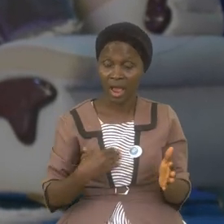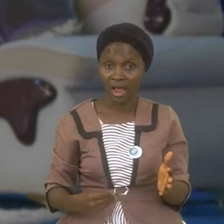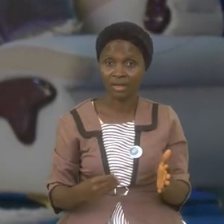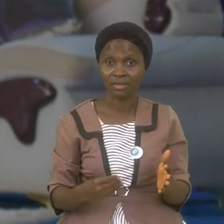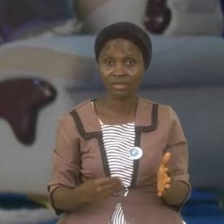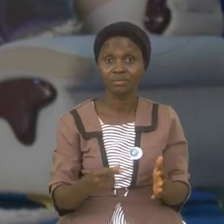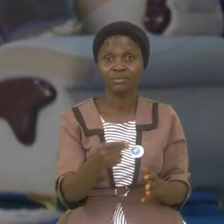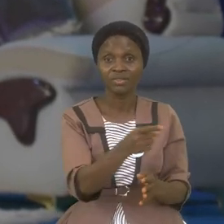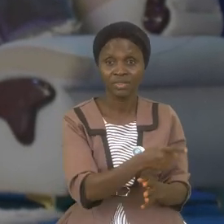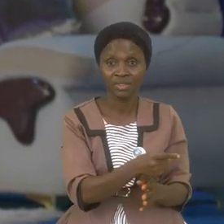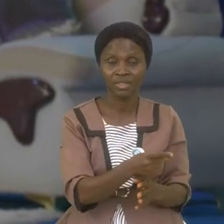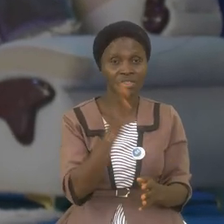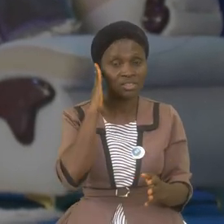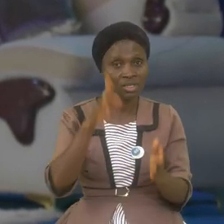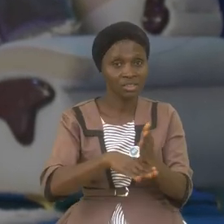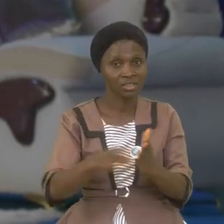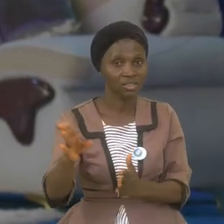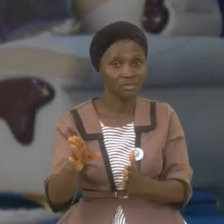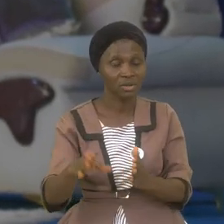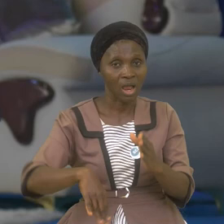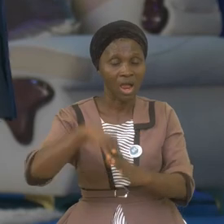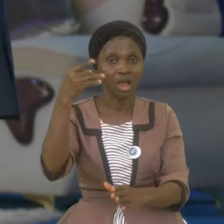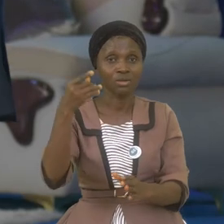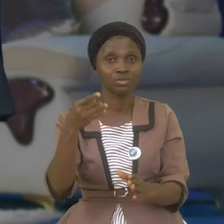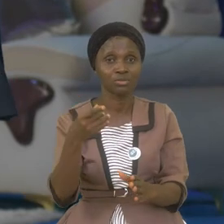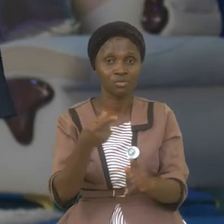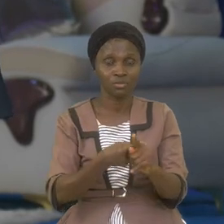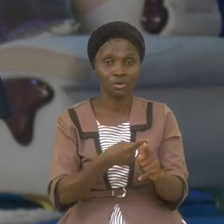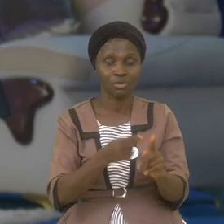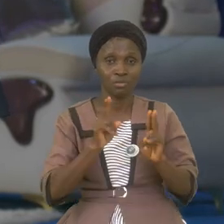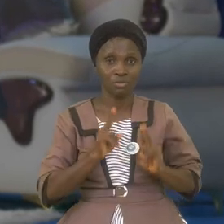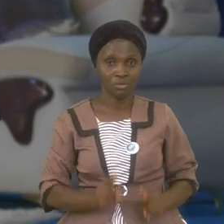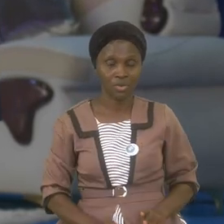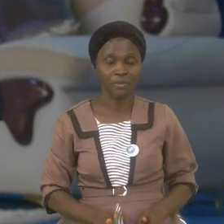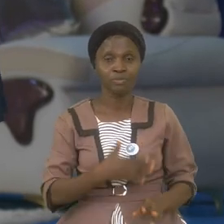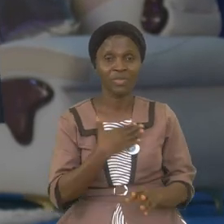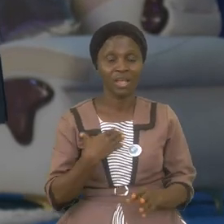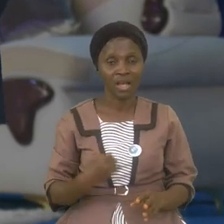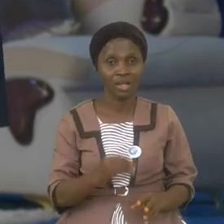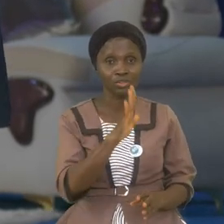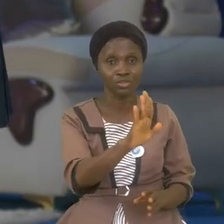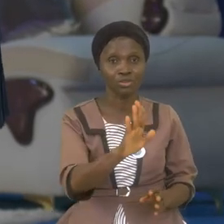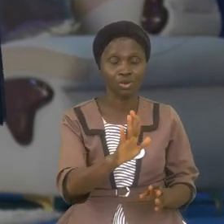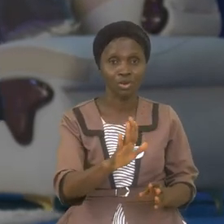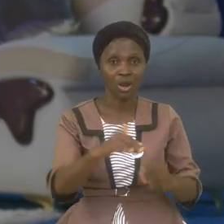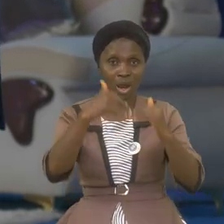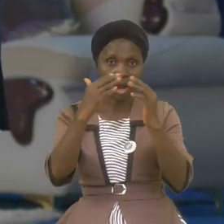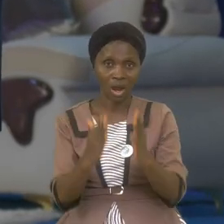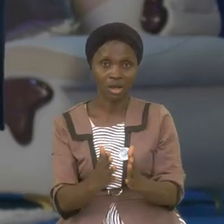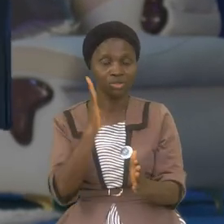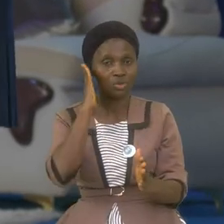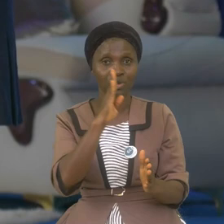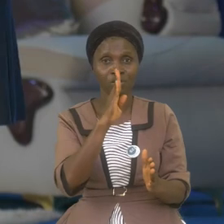shall drive thee from men, and thy dwelling shall be with